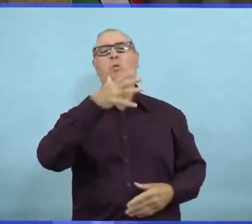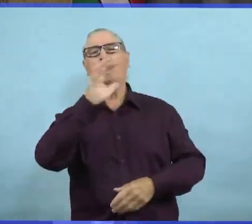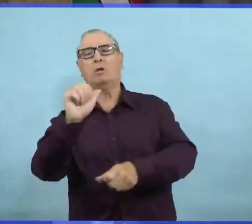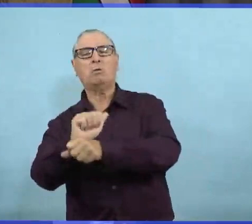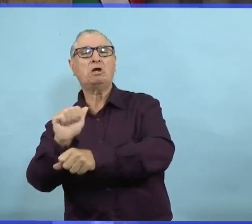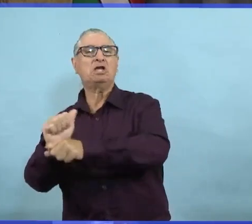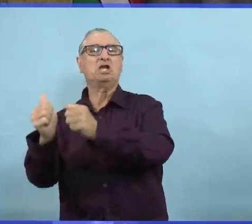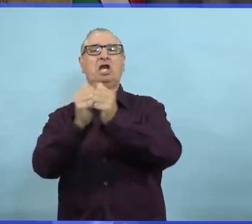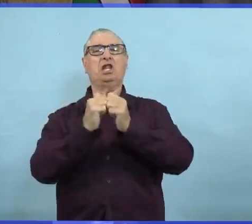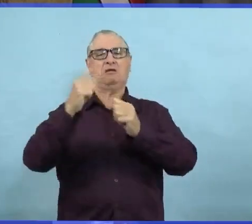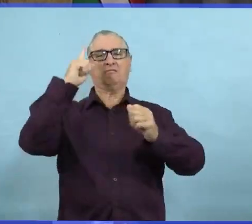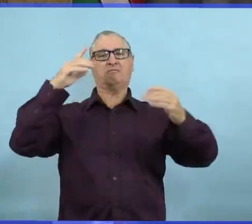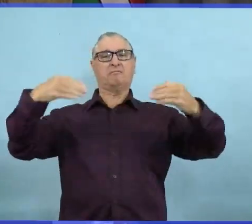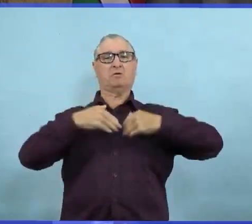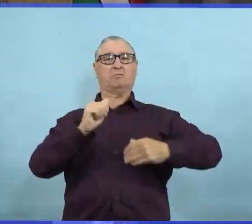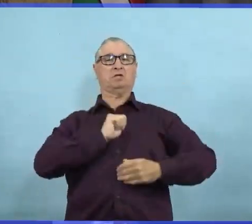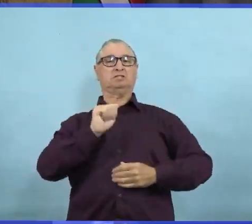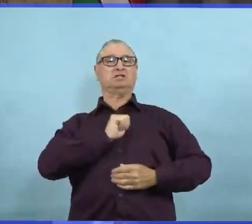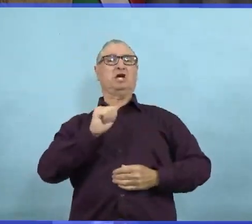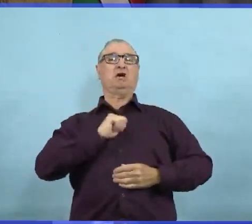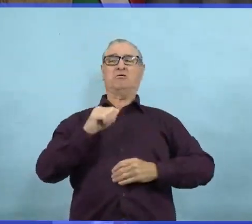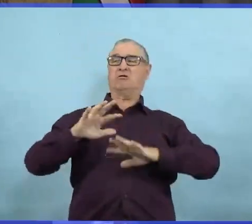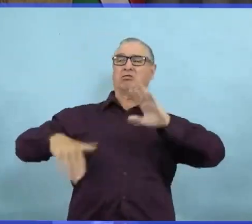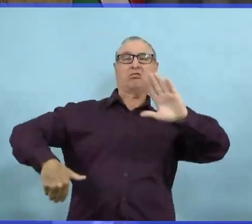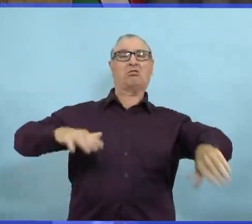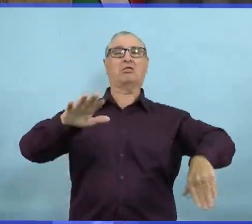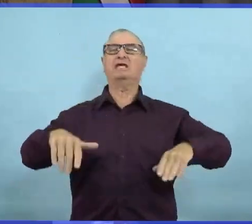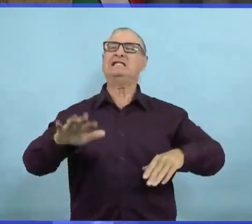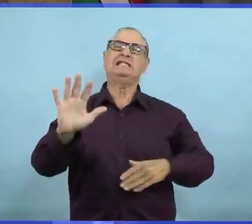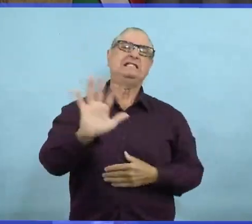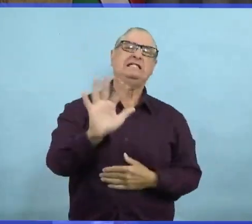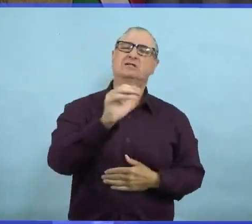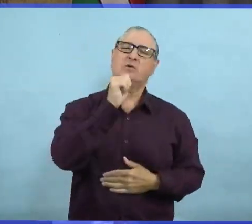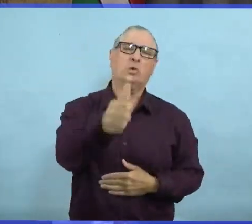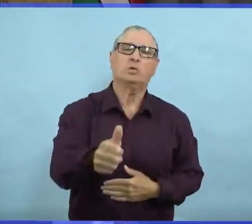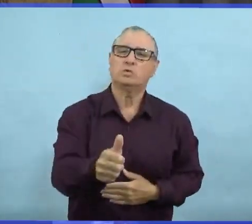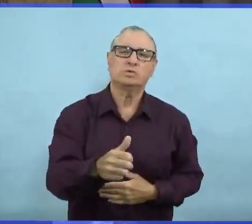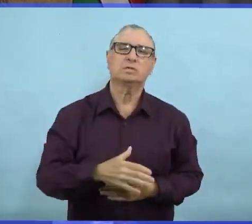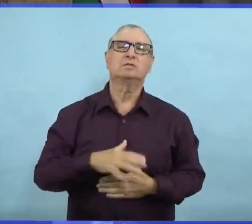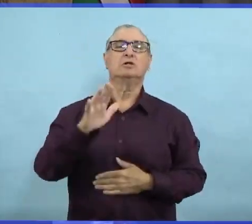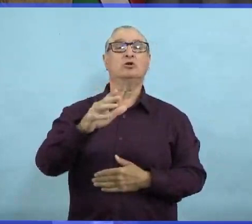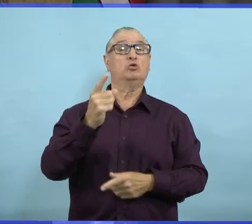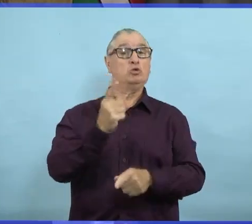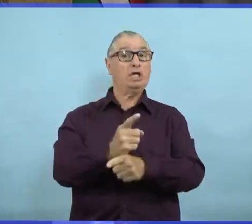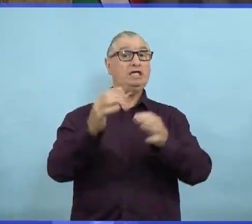them, let us build together. That is the right choice.